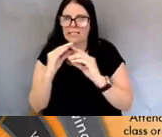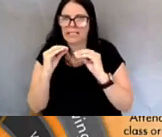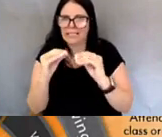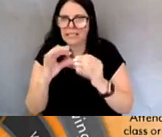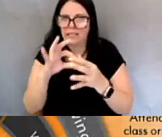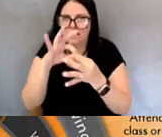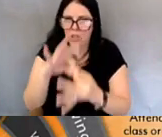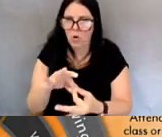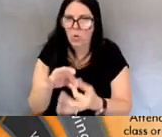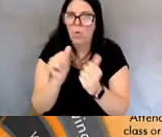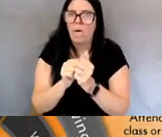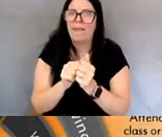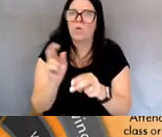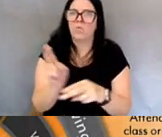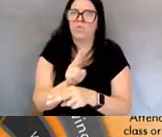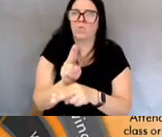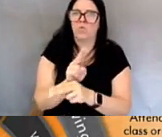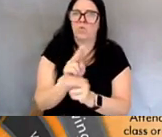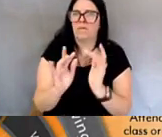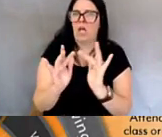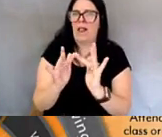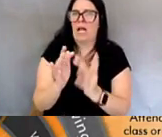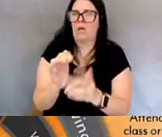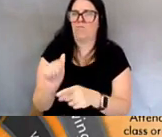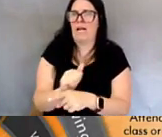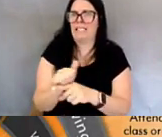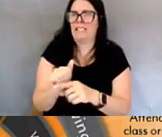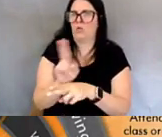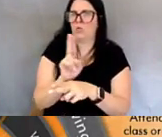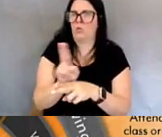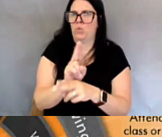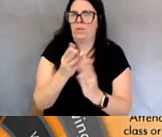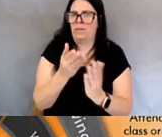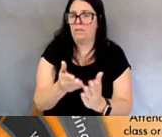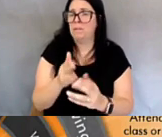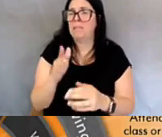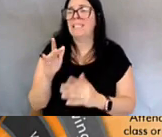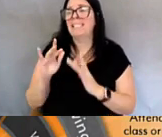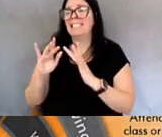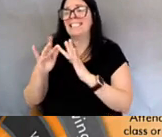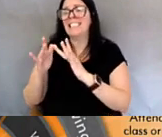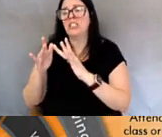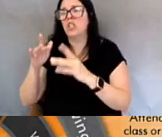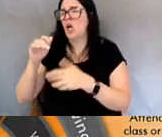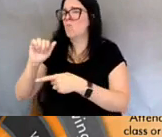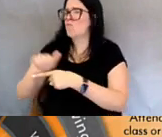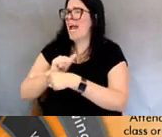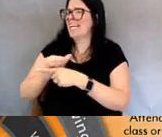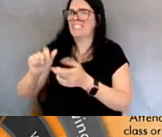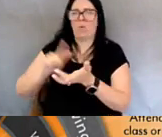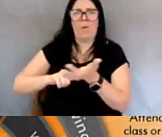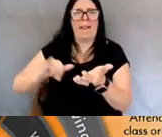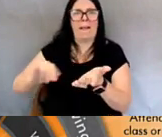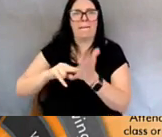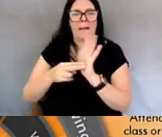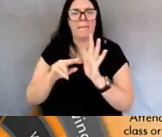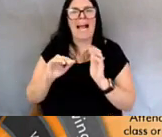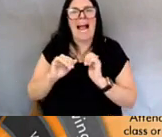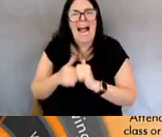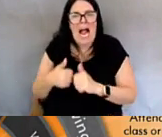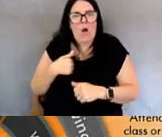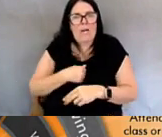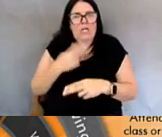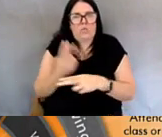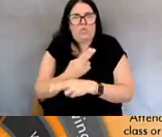in digital practices. Digital practices, fancy way of saying what we do with